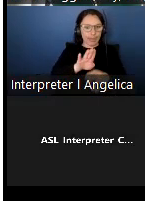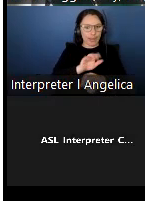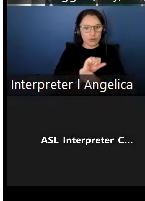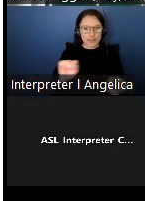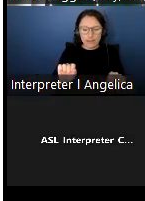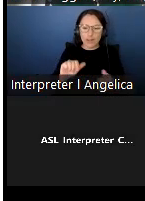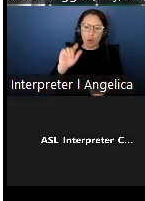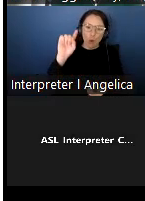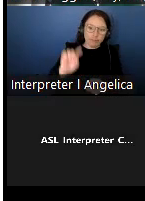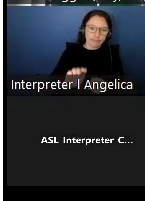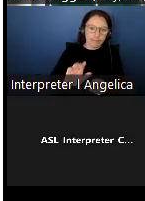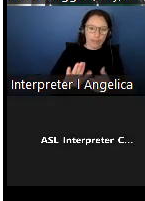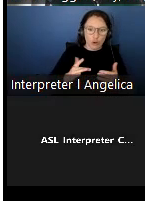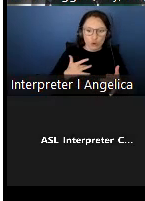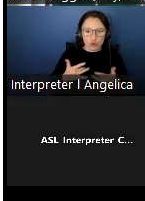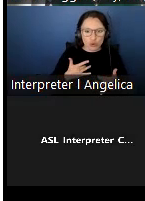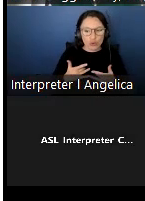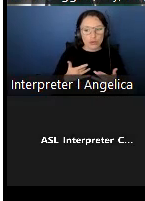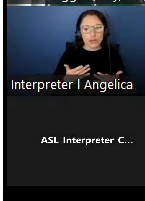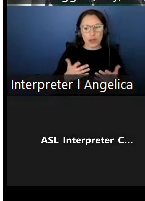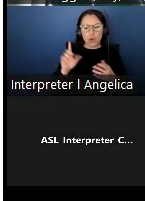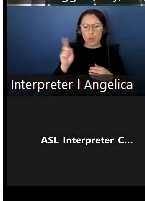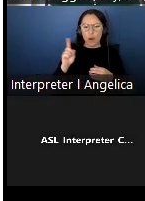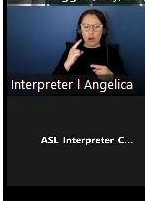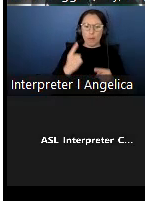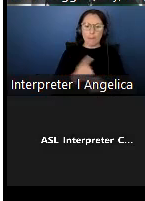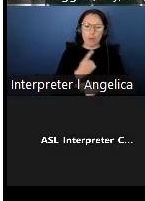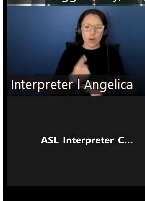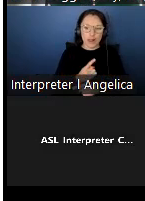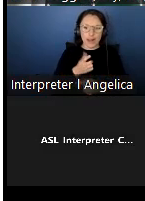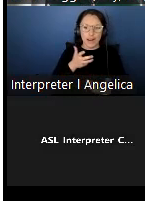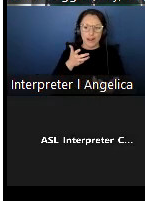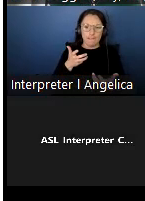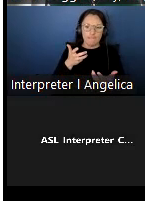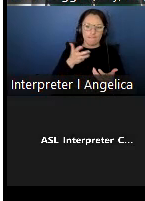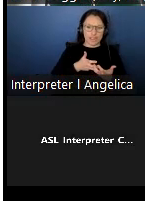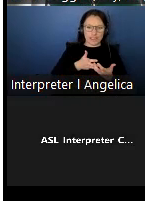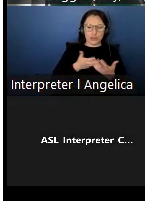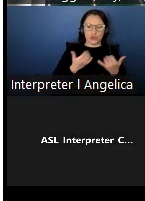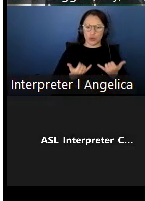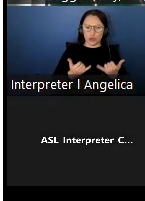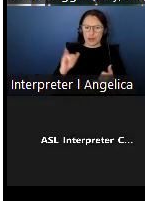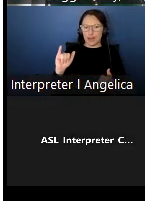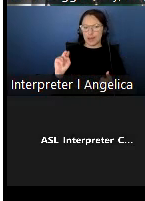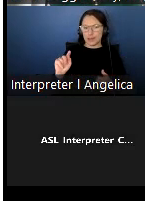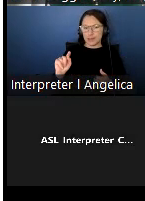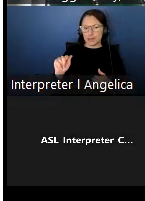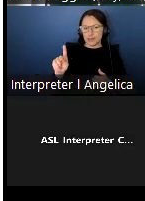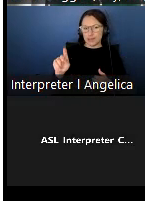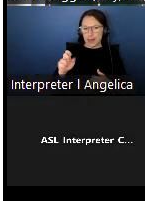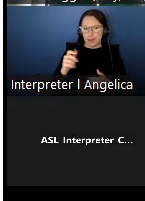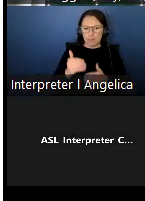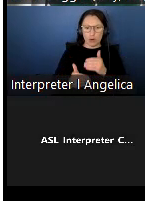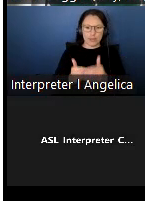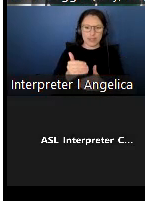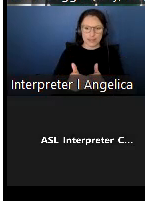concerns? And where does this appropriately fit into your current intake process?